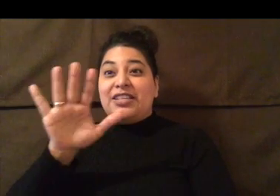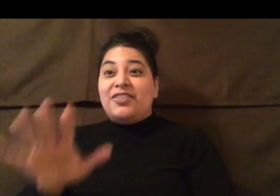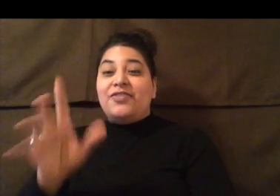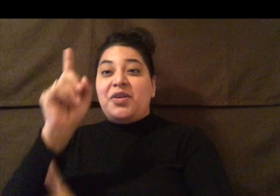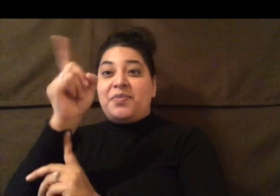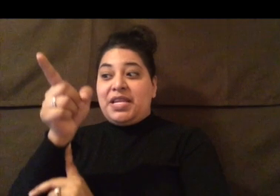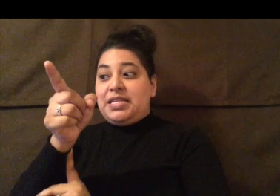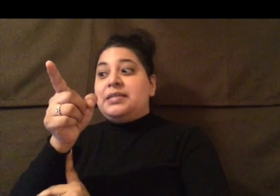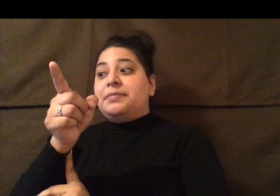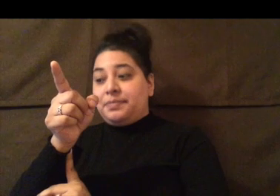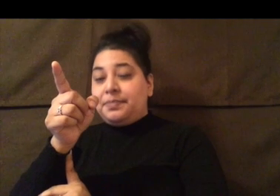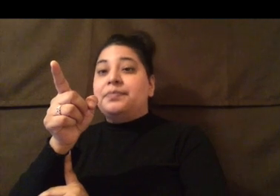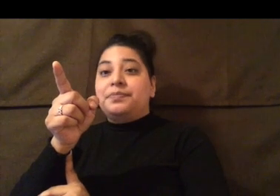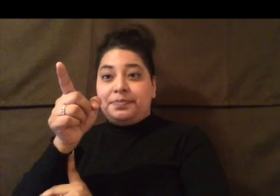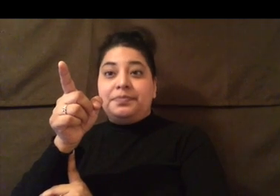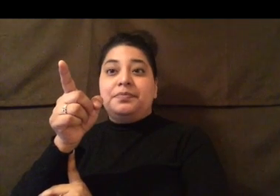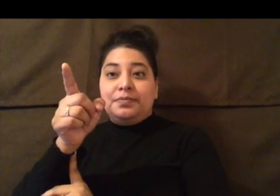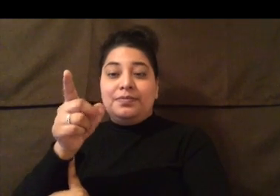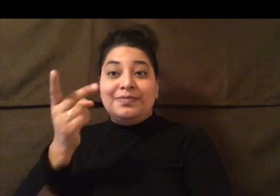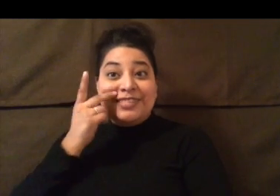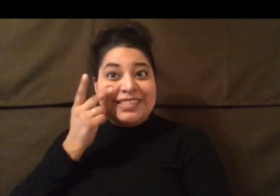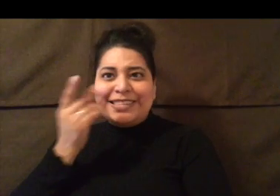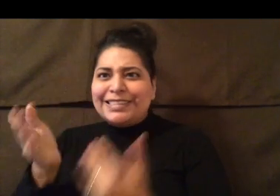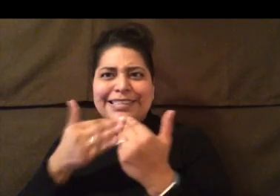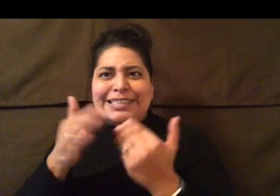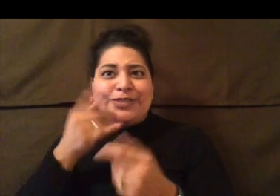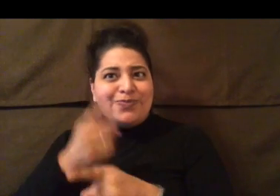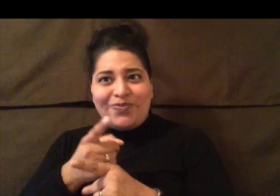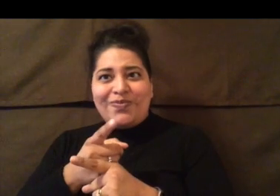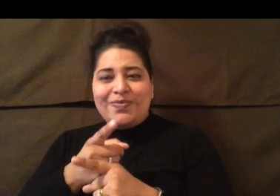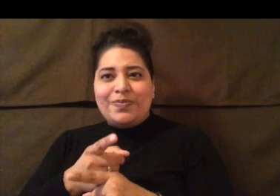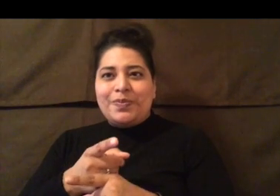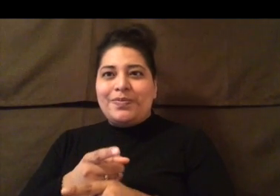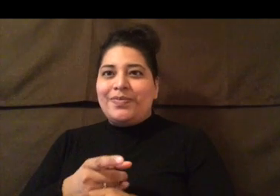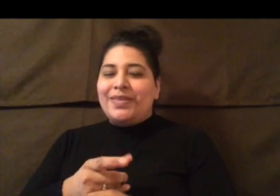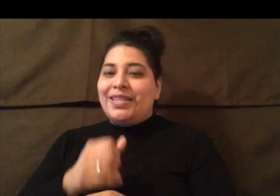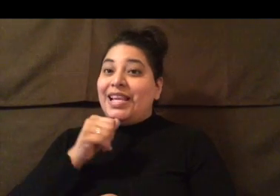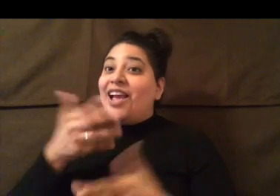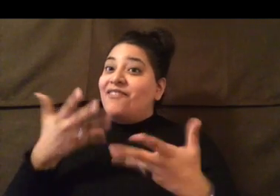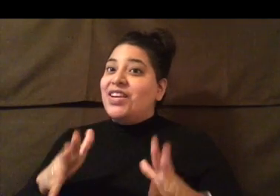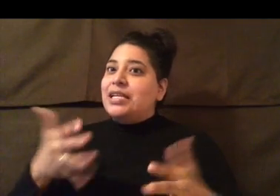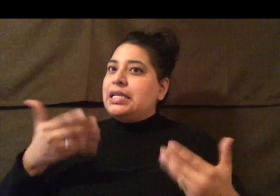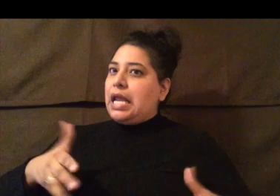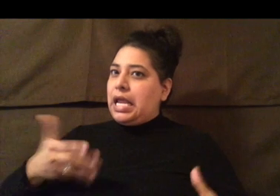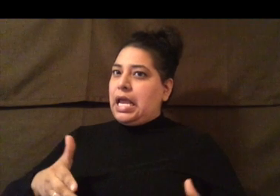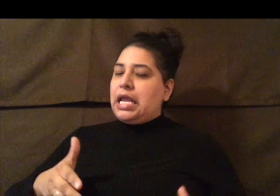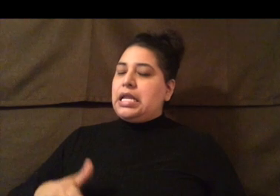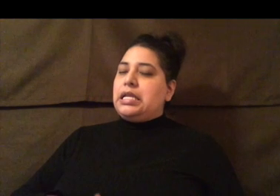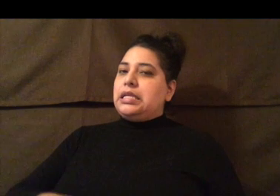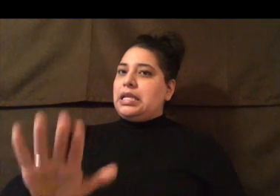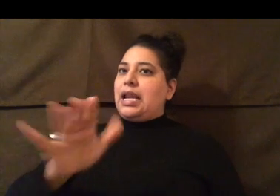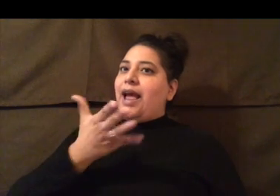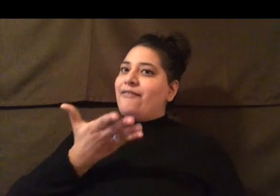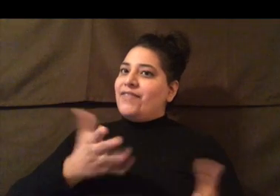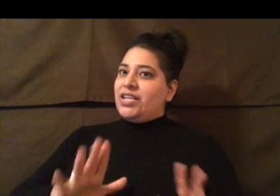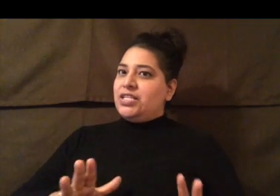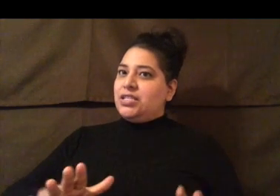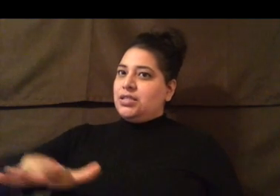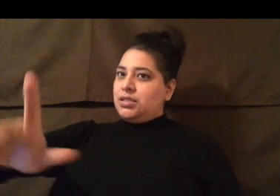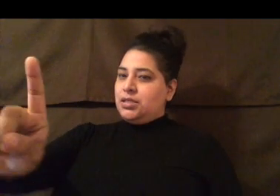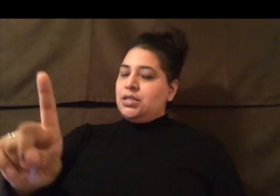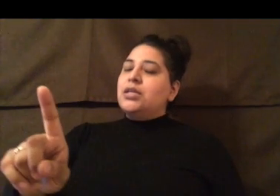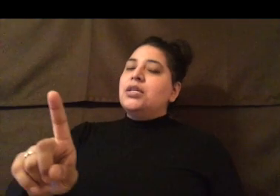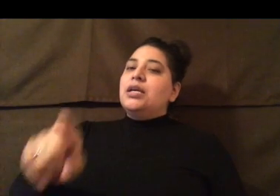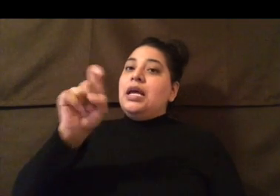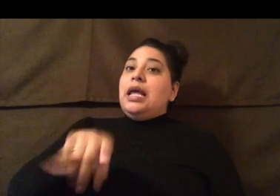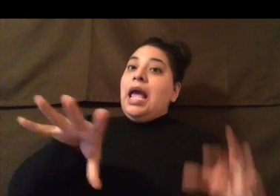plus 55 minutes. See? Pretty easy. We're not done yet. All we have to do is make sure that we add this